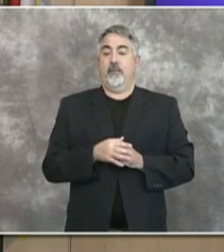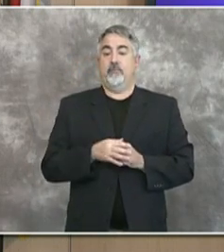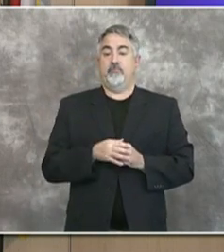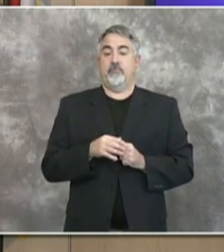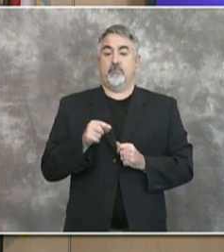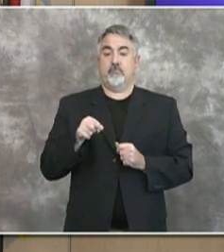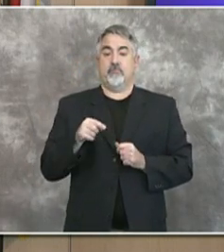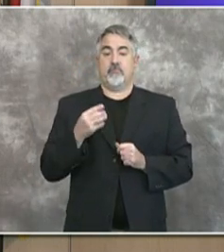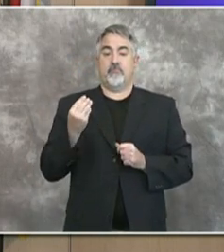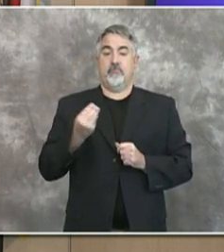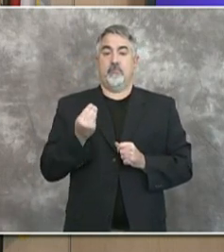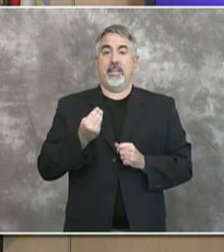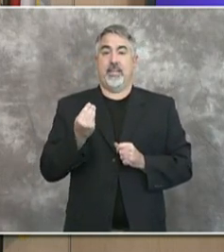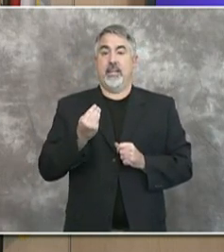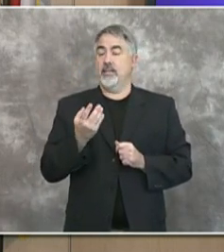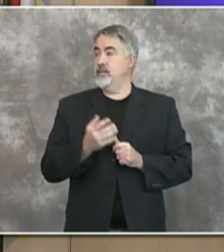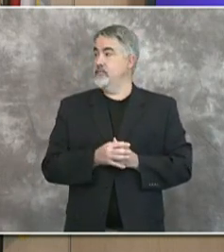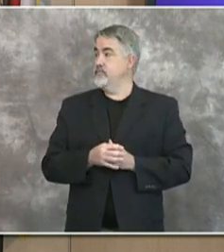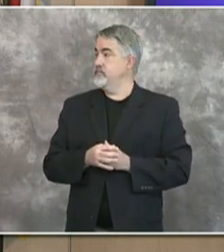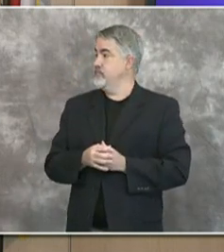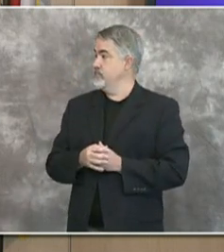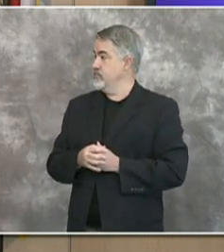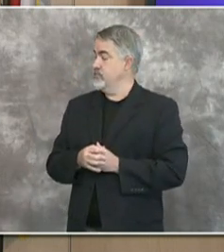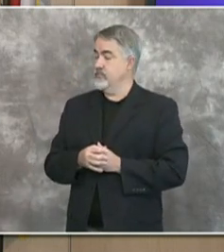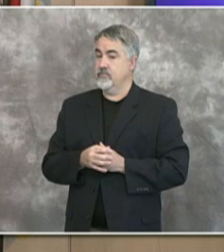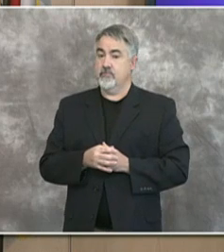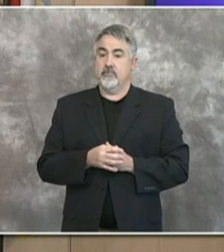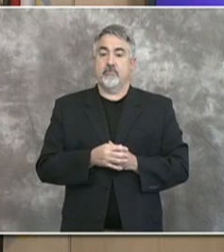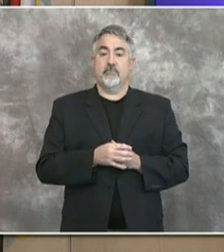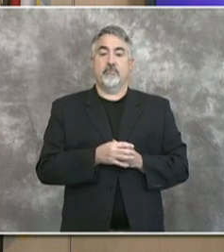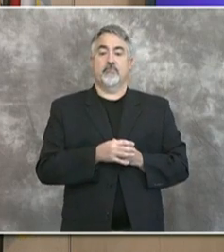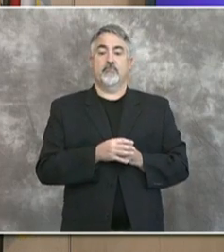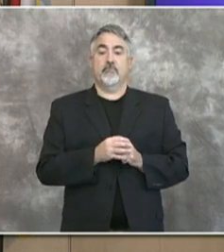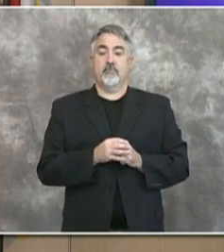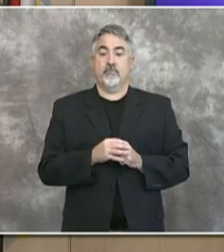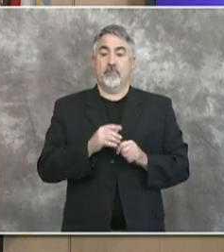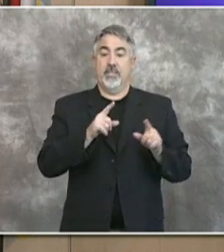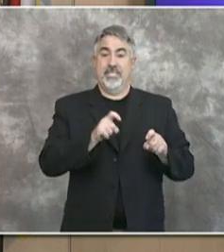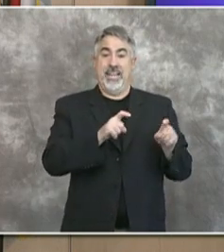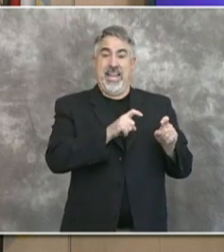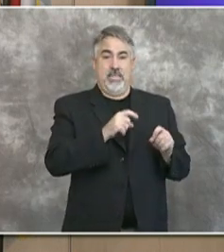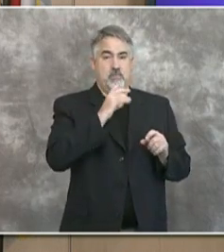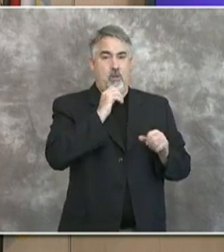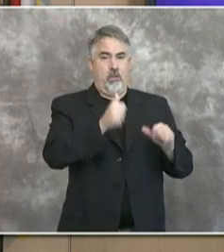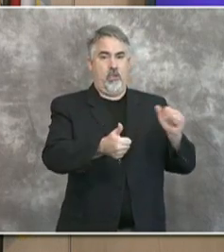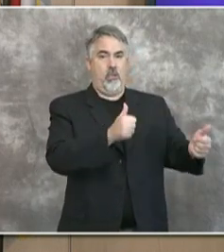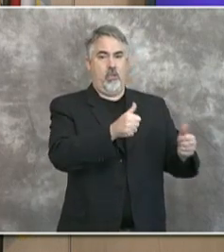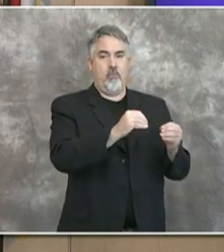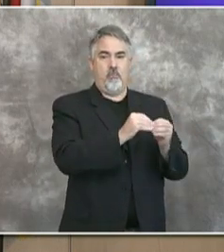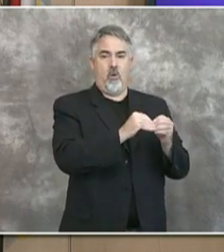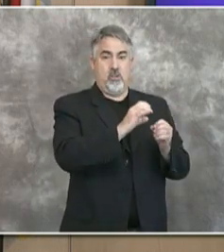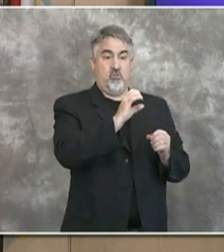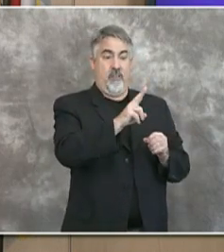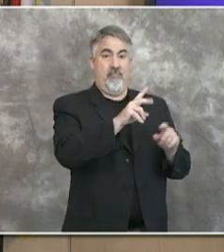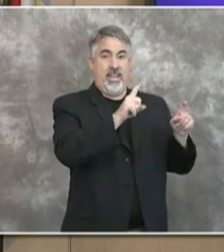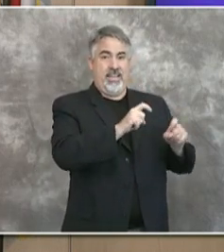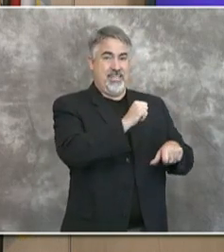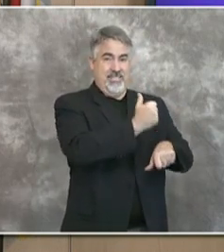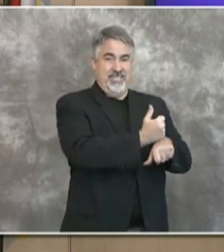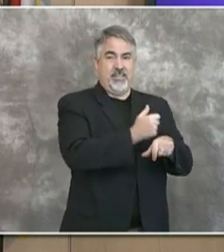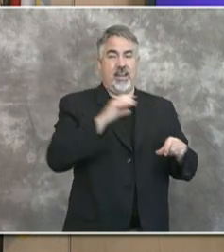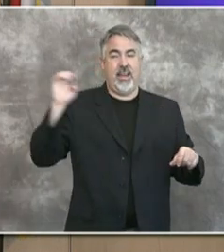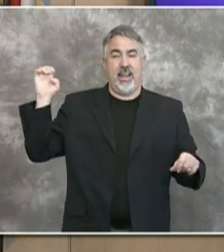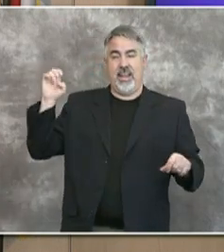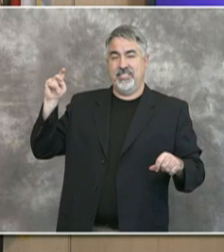testing sites in the region, including the city of Chula Vista and the city of Escondido. Now, these sites are